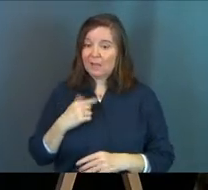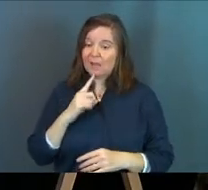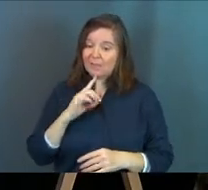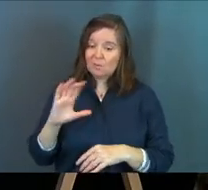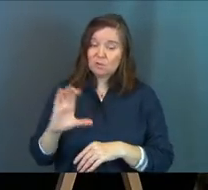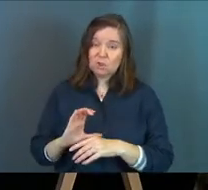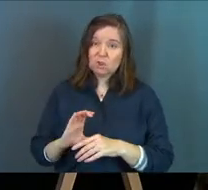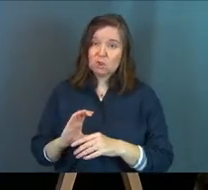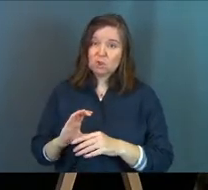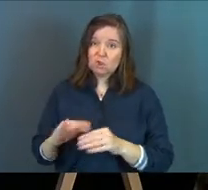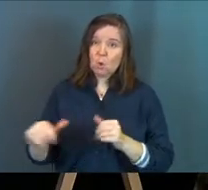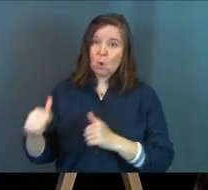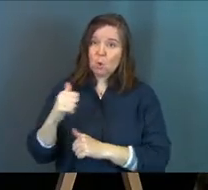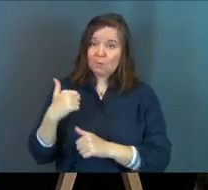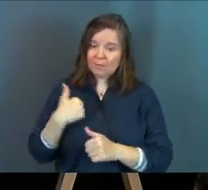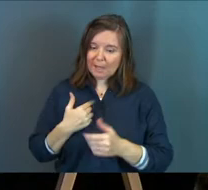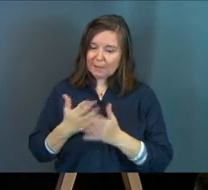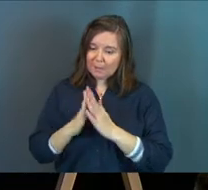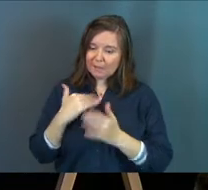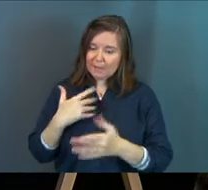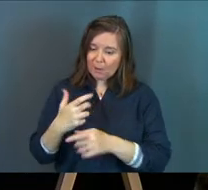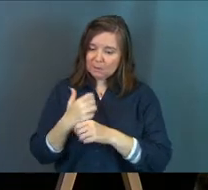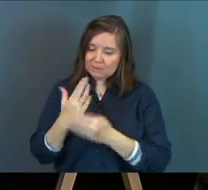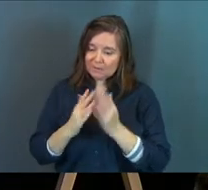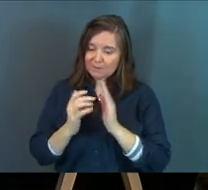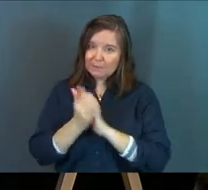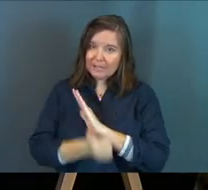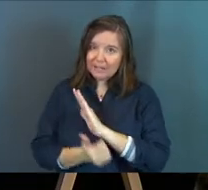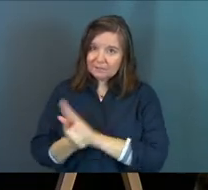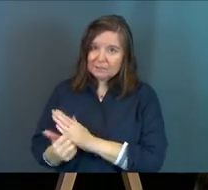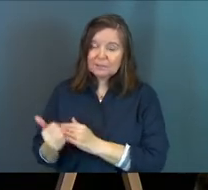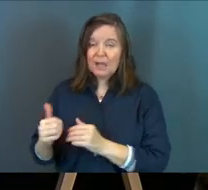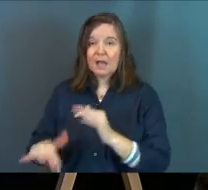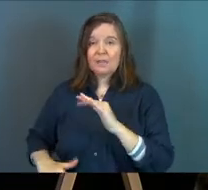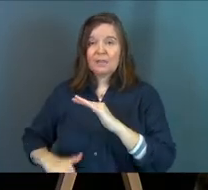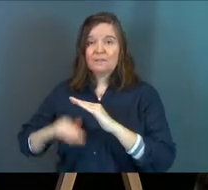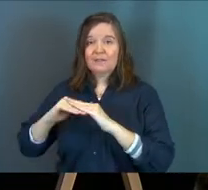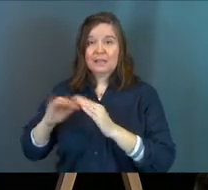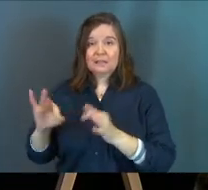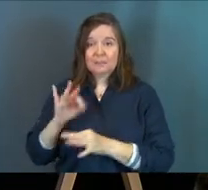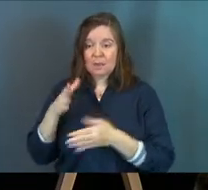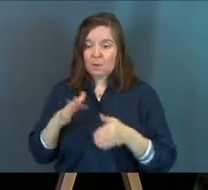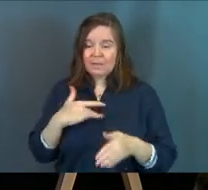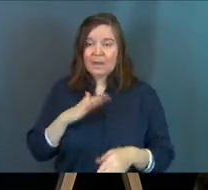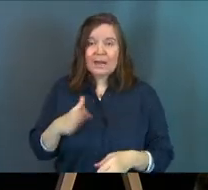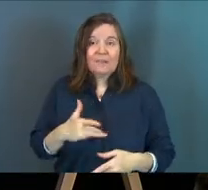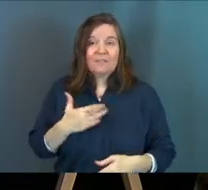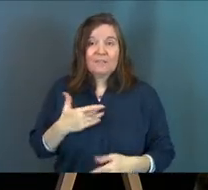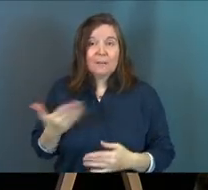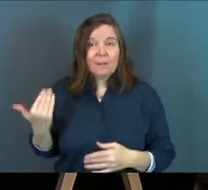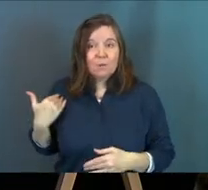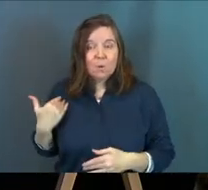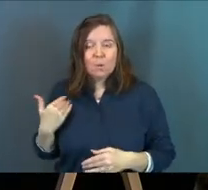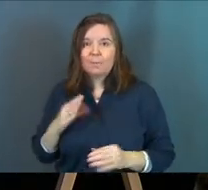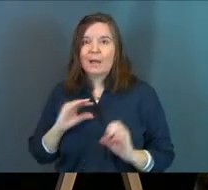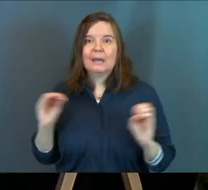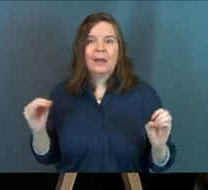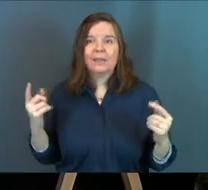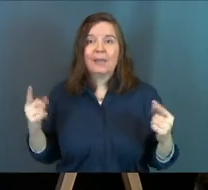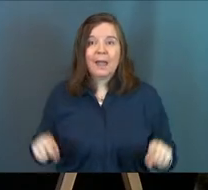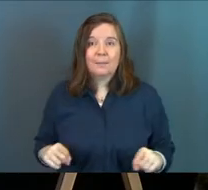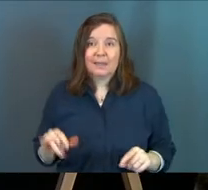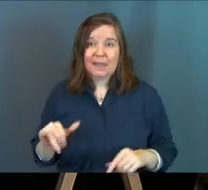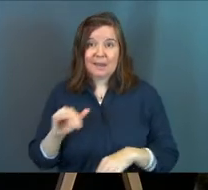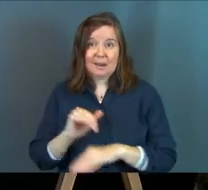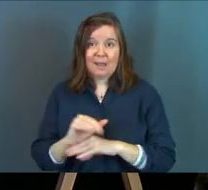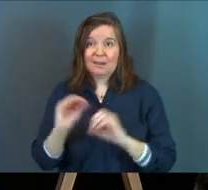were the church over me. And they prayed that I would receive some gifts and the filling of the Spirit in a way I'd never felt before. And nothing happened